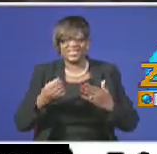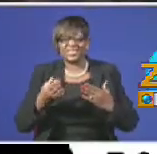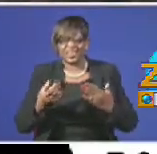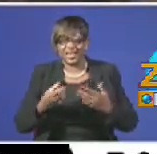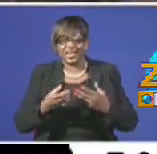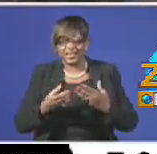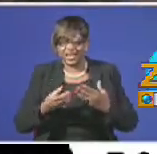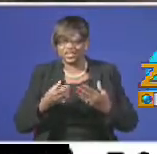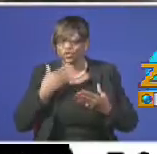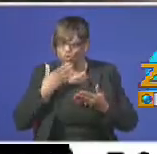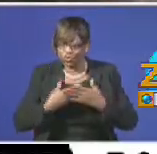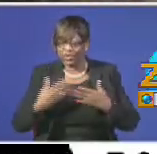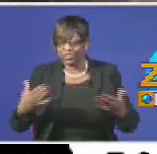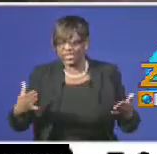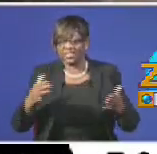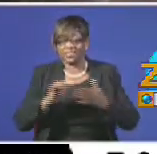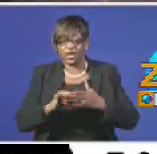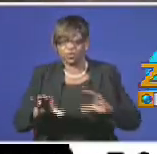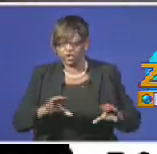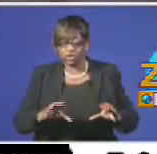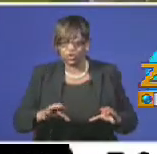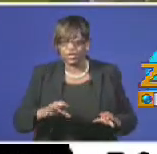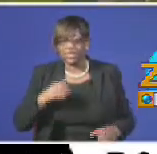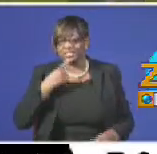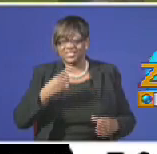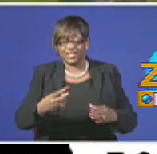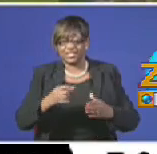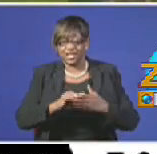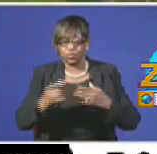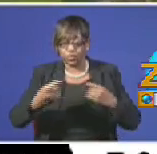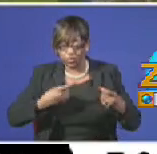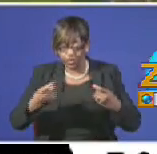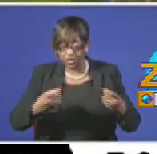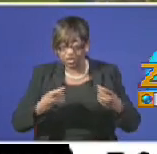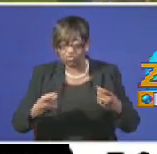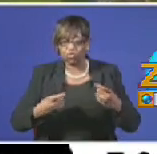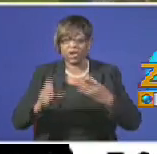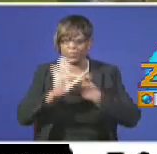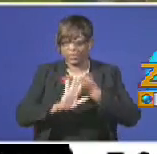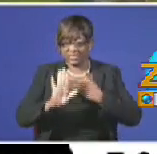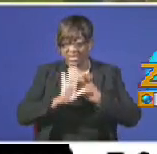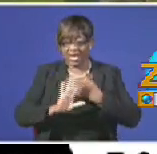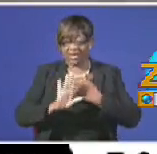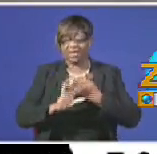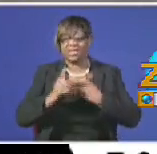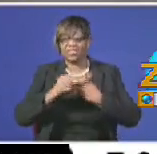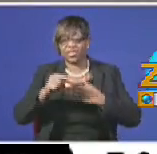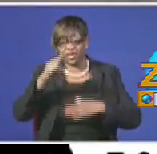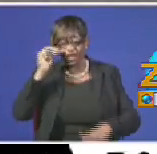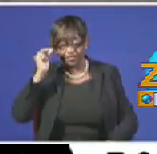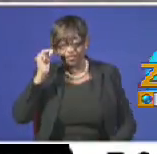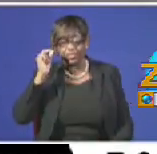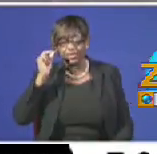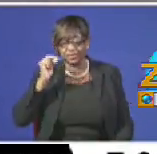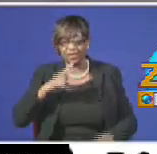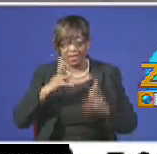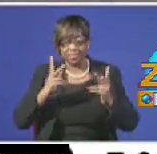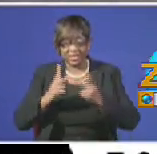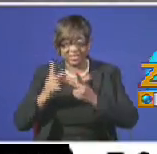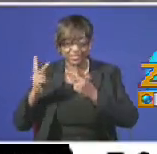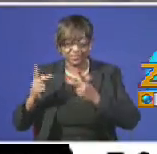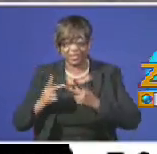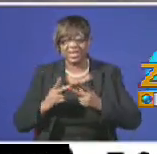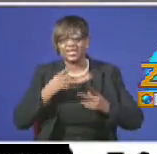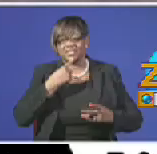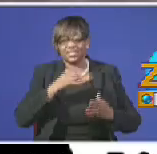we are a national non-profit. We manage public spaces. We get funding from government, and we can leverage that, because then now we can